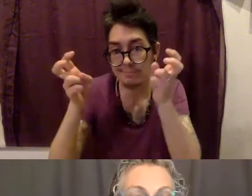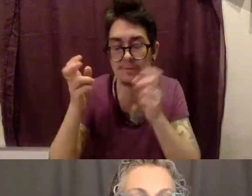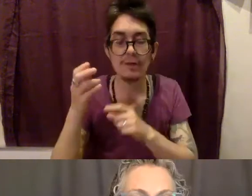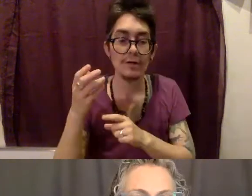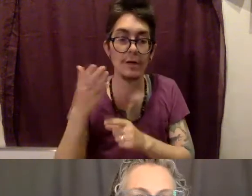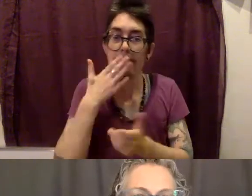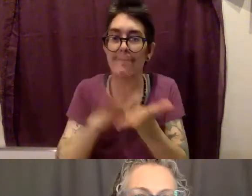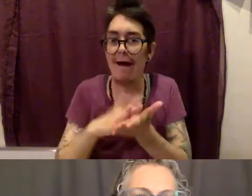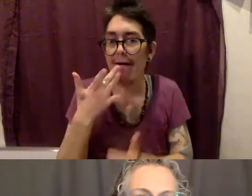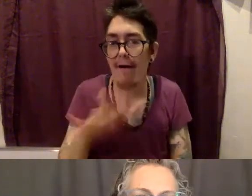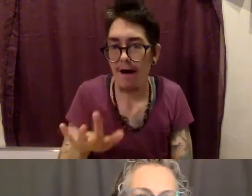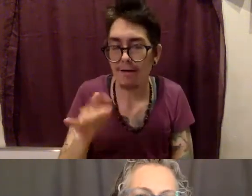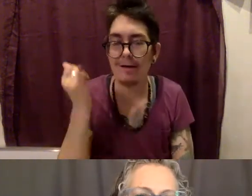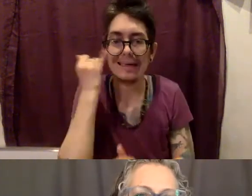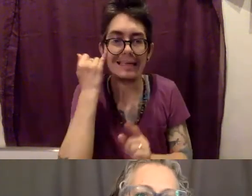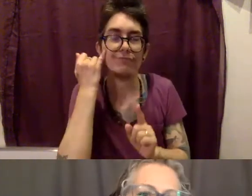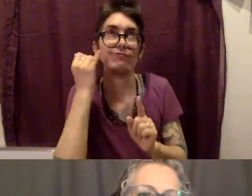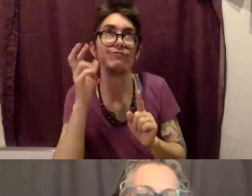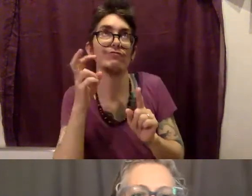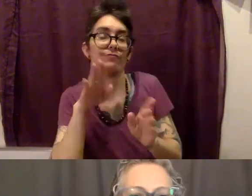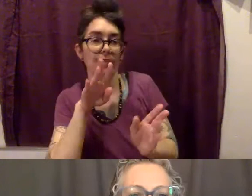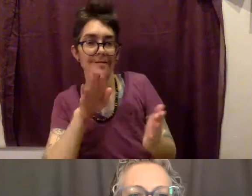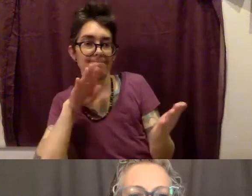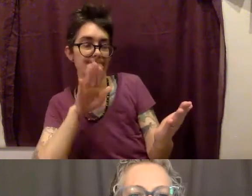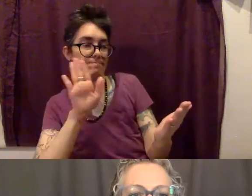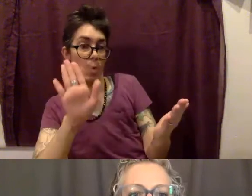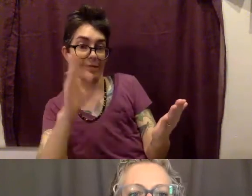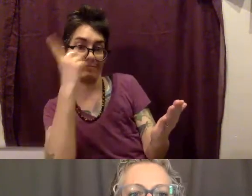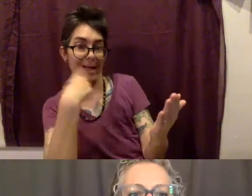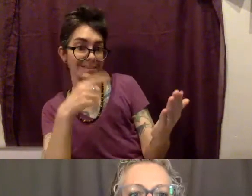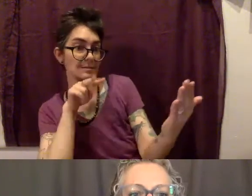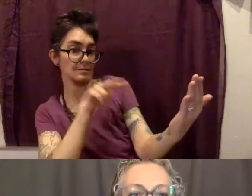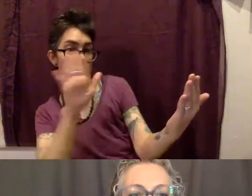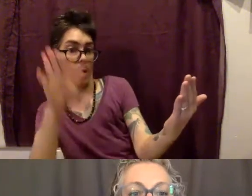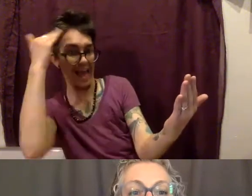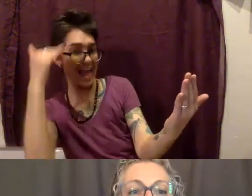feng shui, it's sort of considered bad luck if